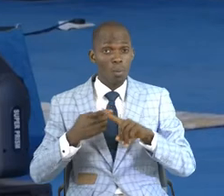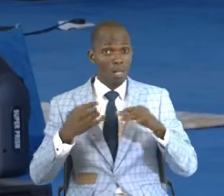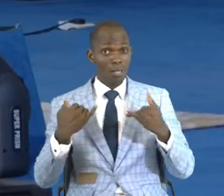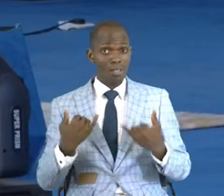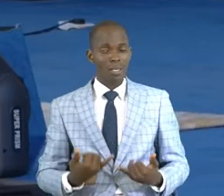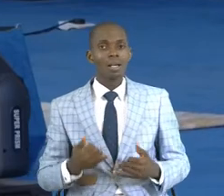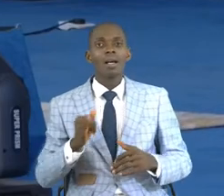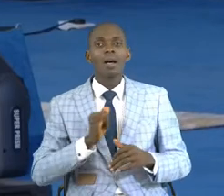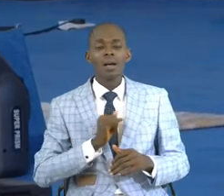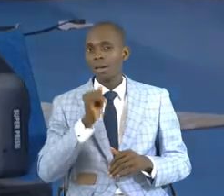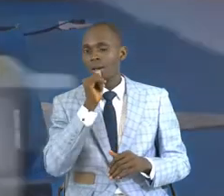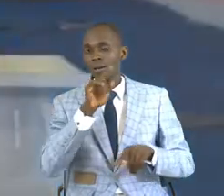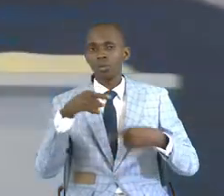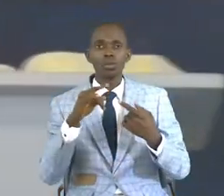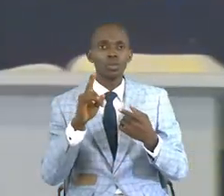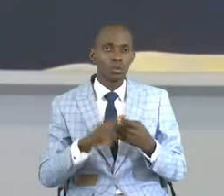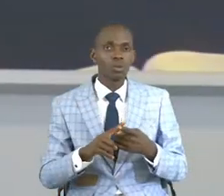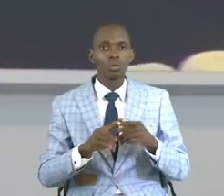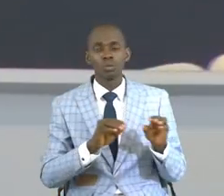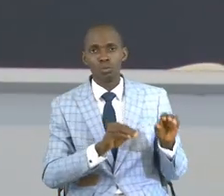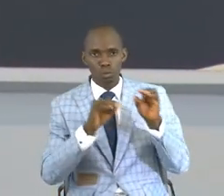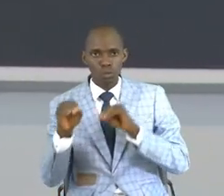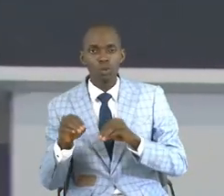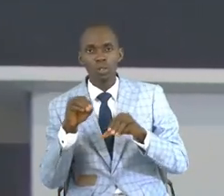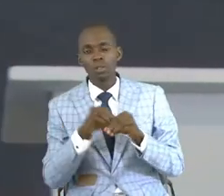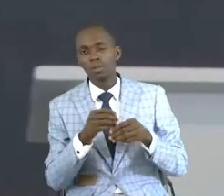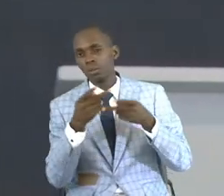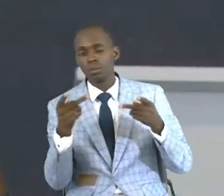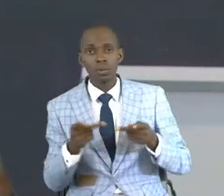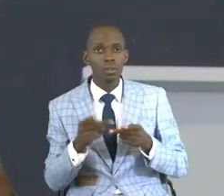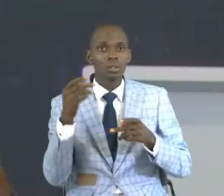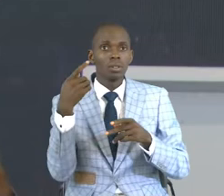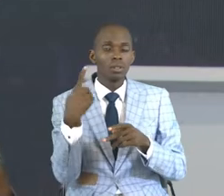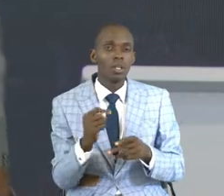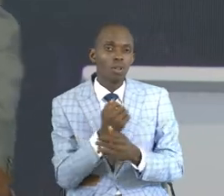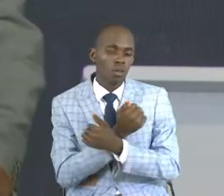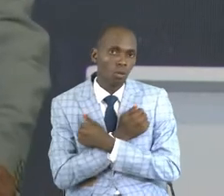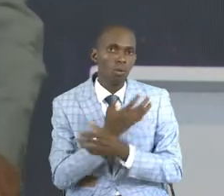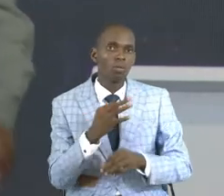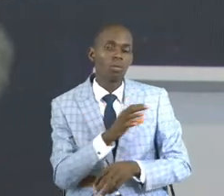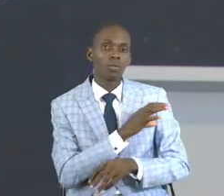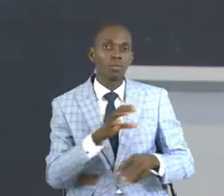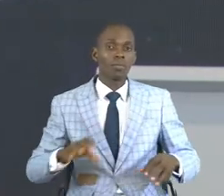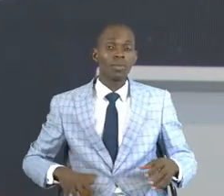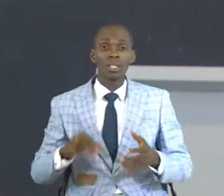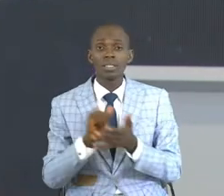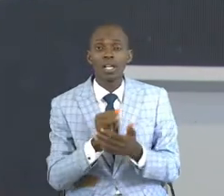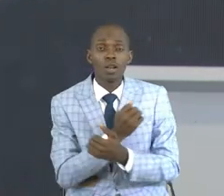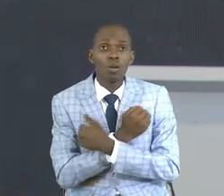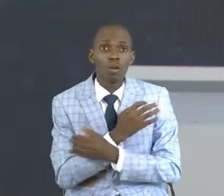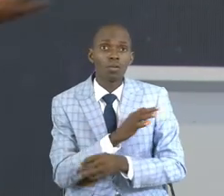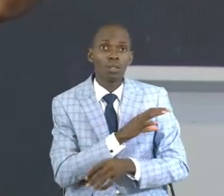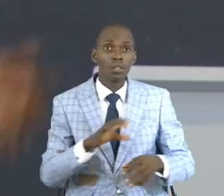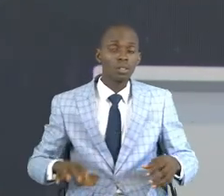to put in place the throne of the love of Christ. And that love of Christ must